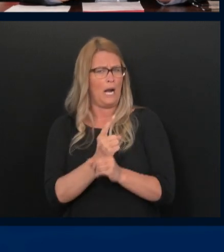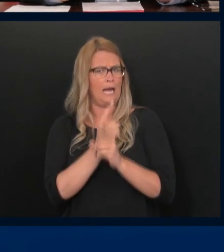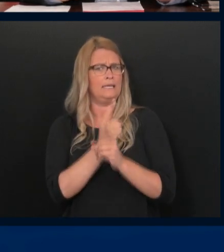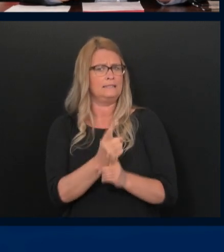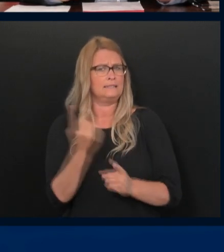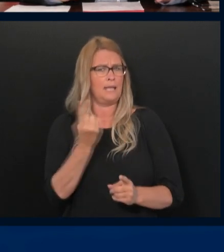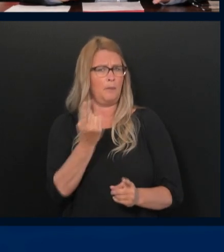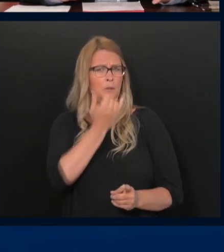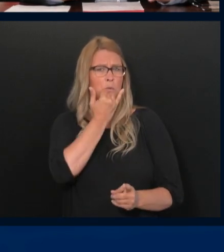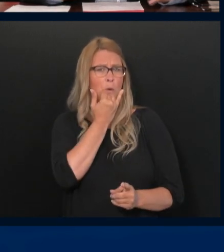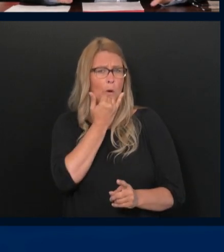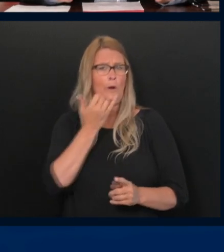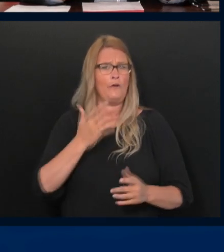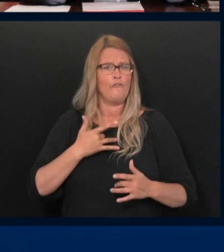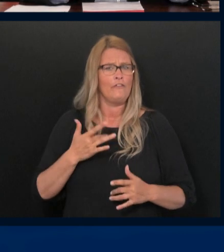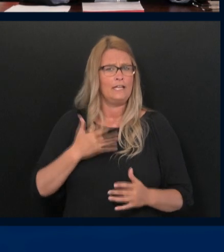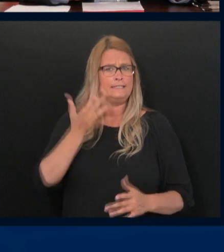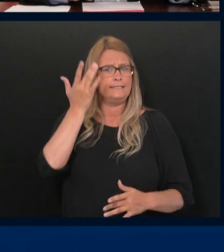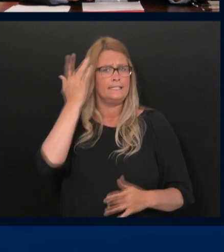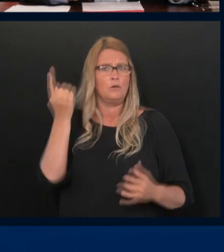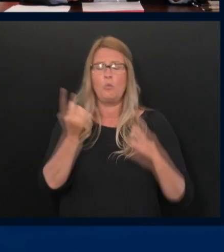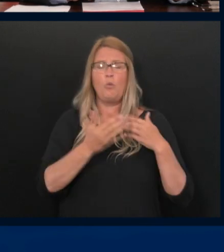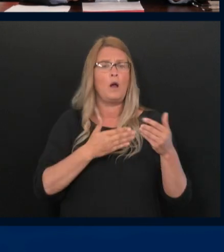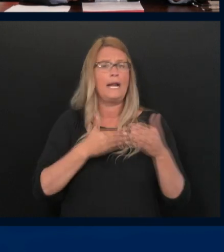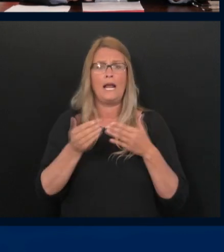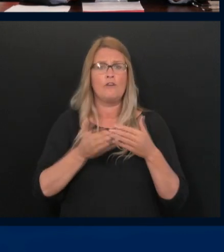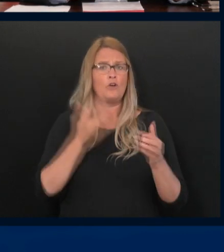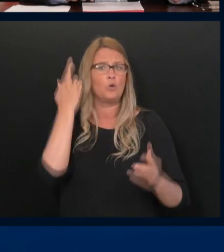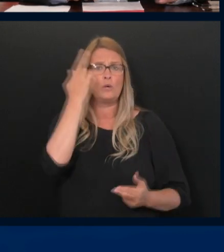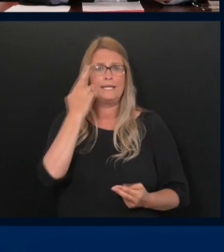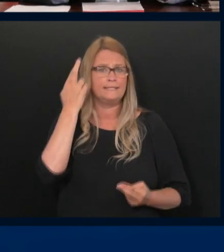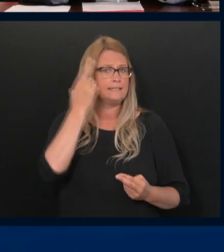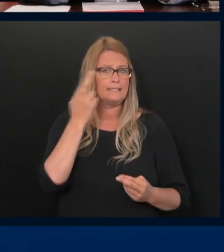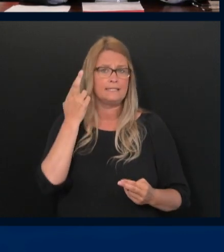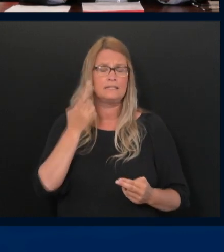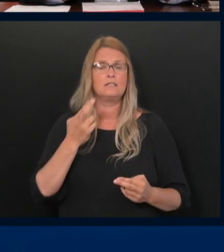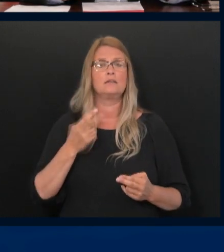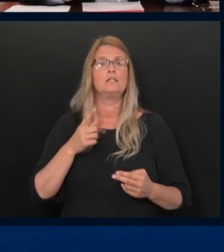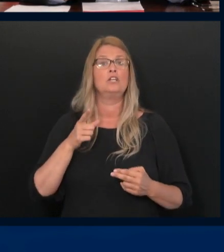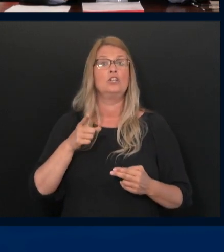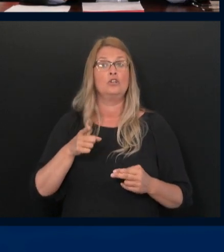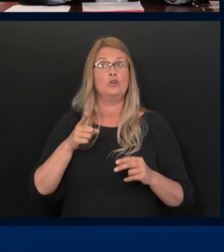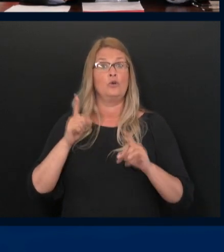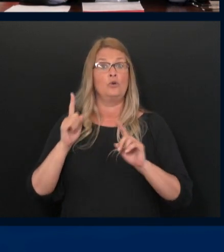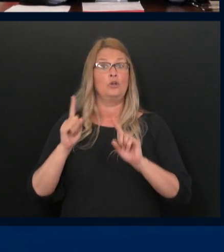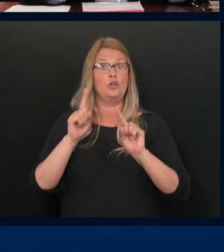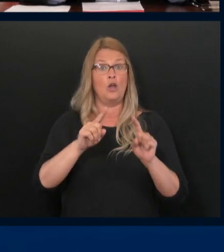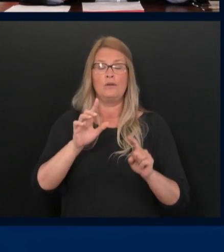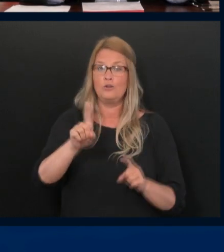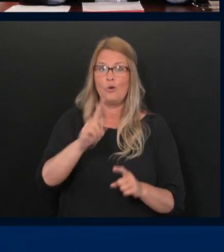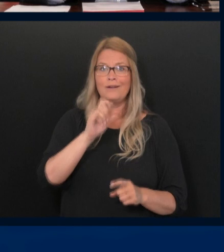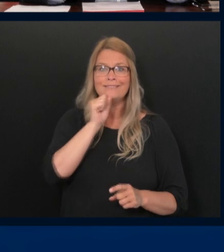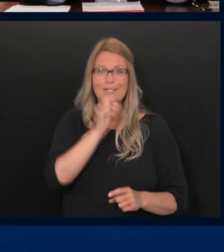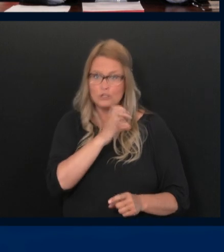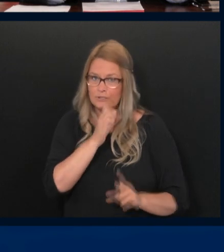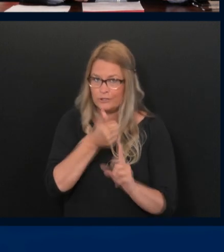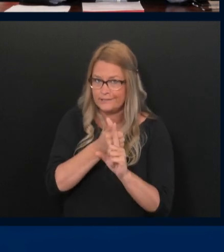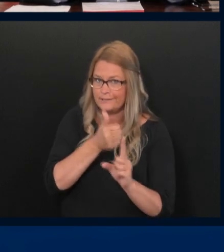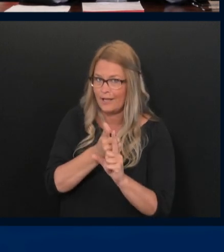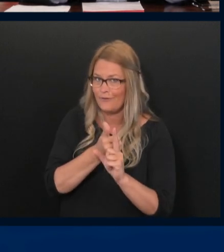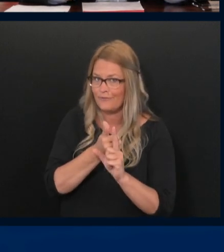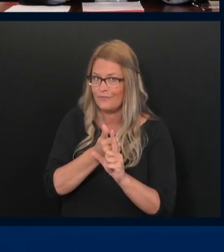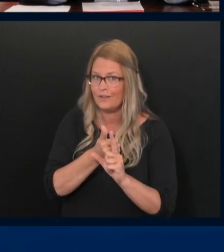that, from the standpoint of minorities, whatever the situation may be, think from the standpoint of your age or whatever it may